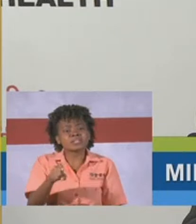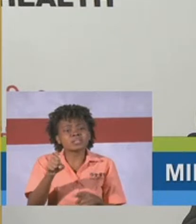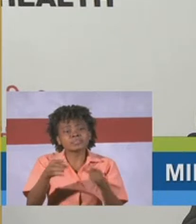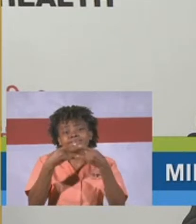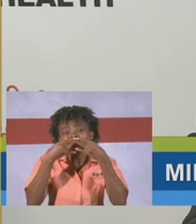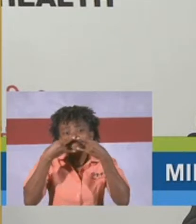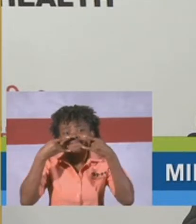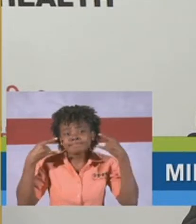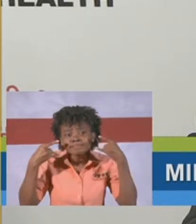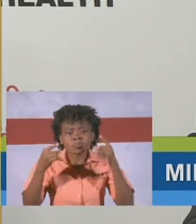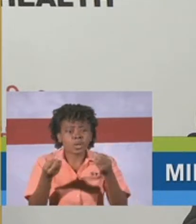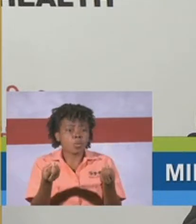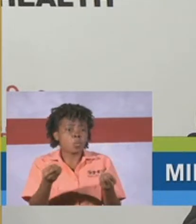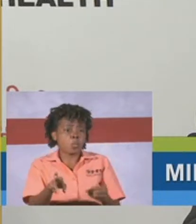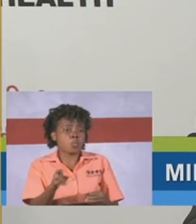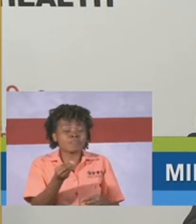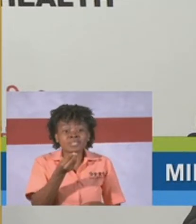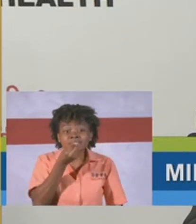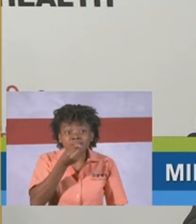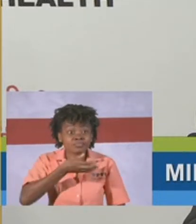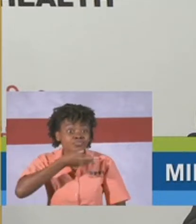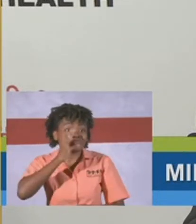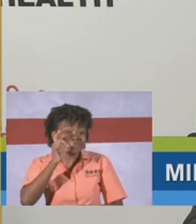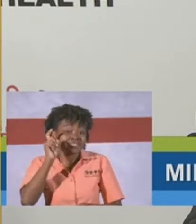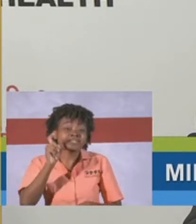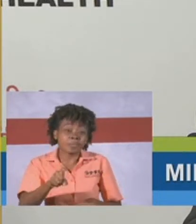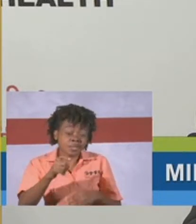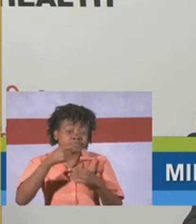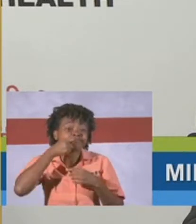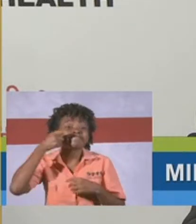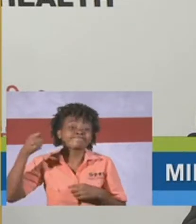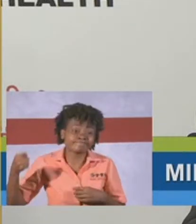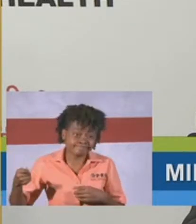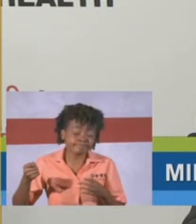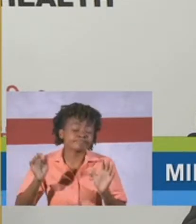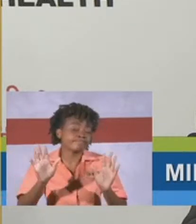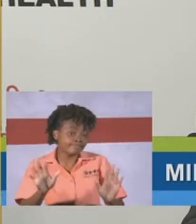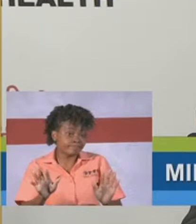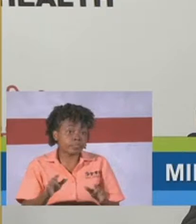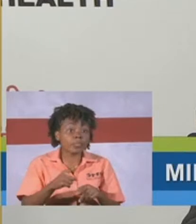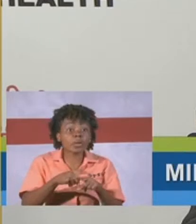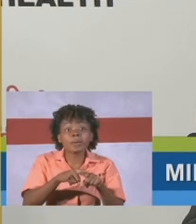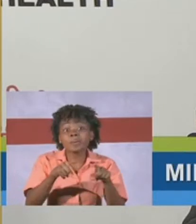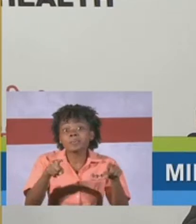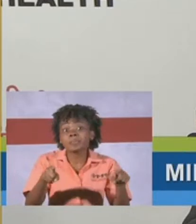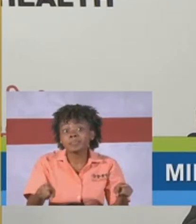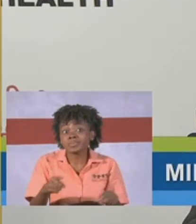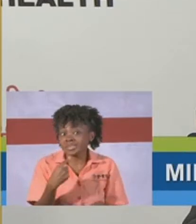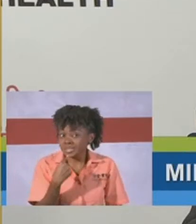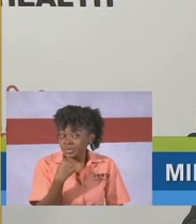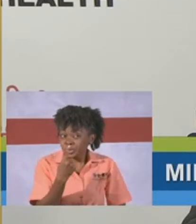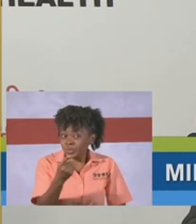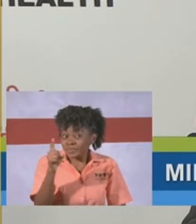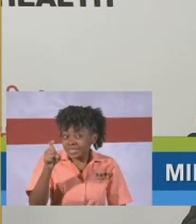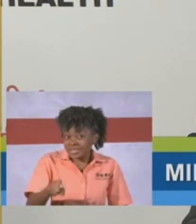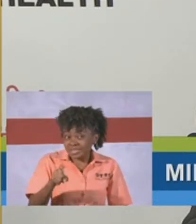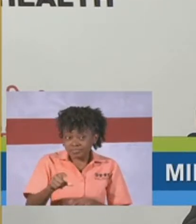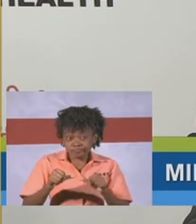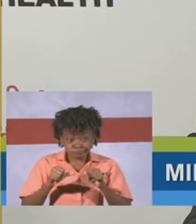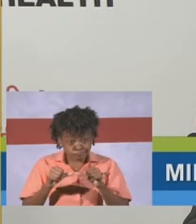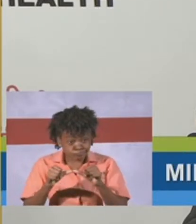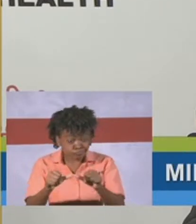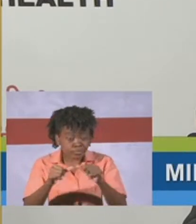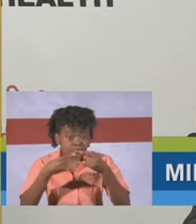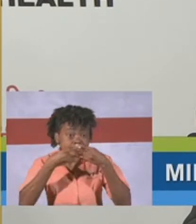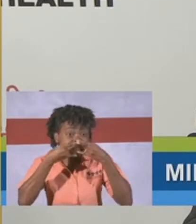drinking. Only vaccinated persons are allowed, and so on and so on. The actual responsibility